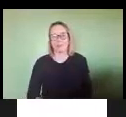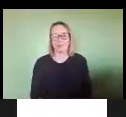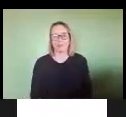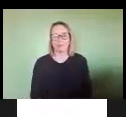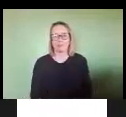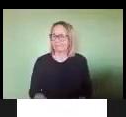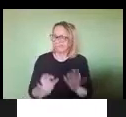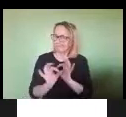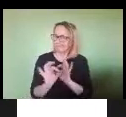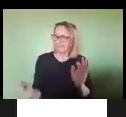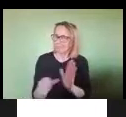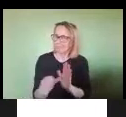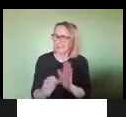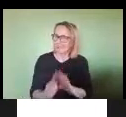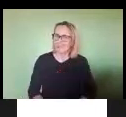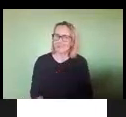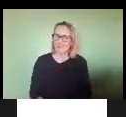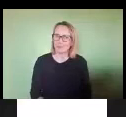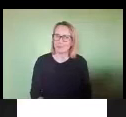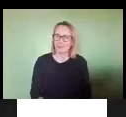No problem. Really.